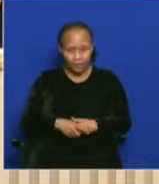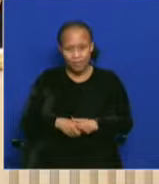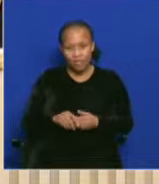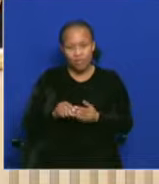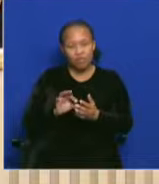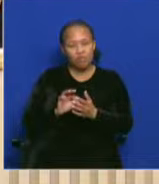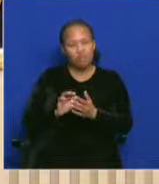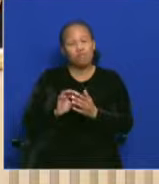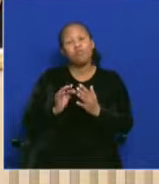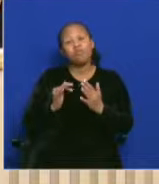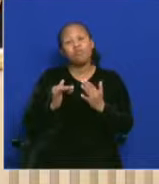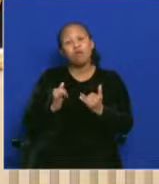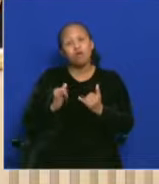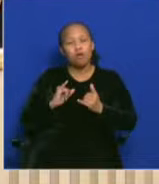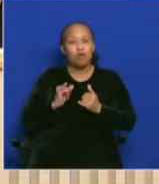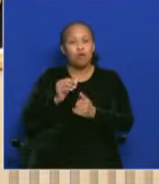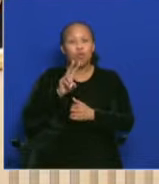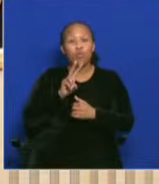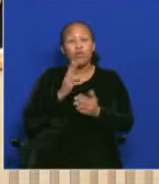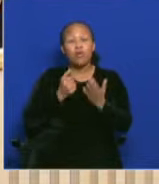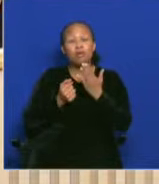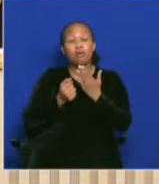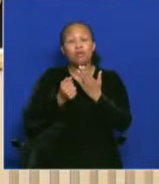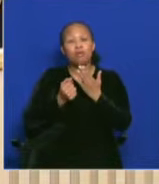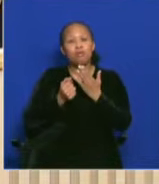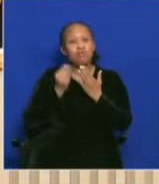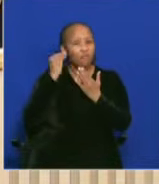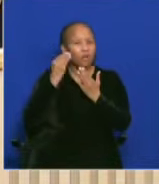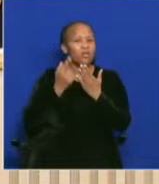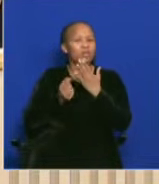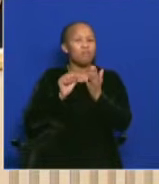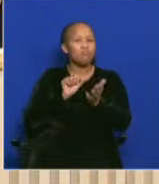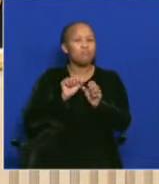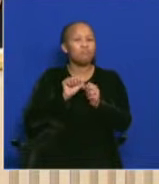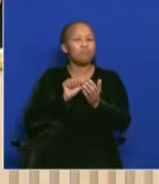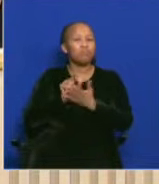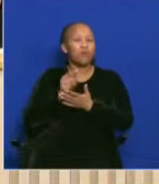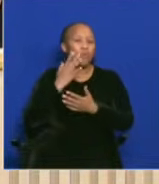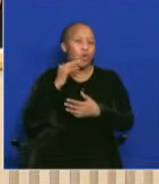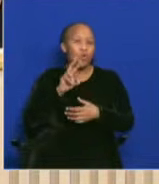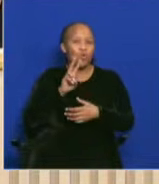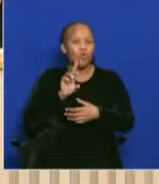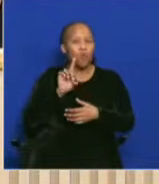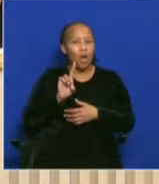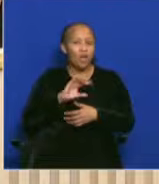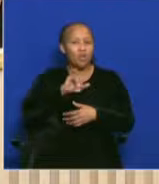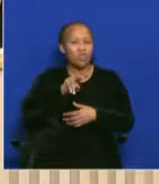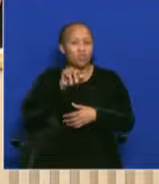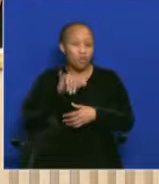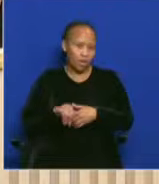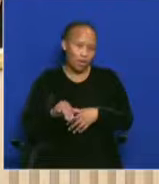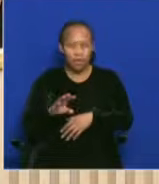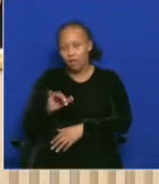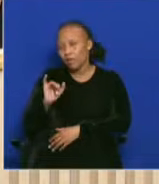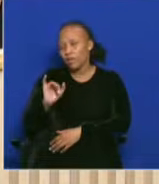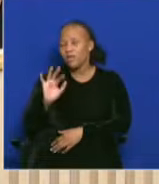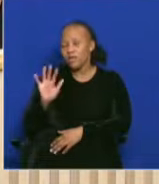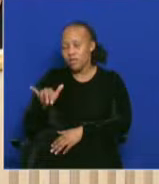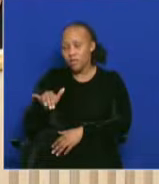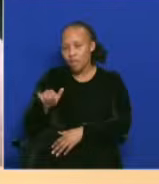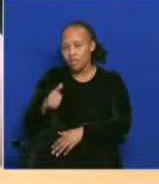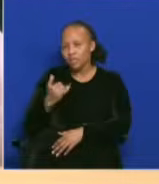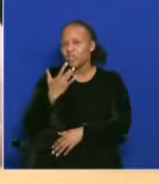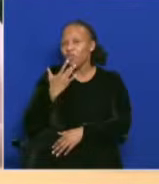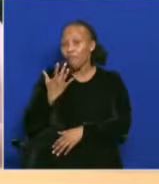the 21st of July. You move on, just, even if it may appear to be obvious, just to be clear. The